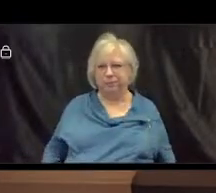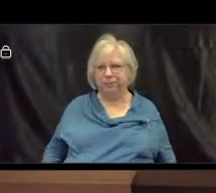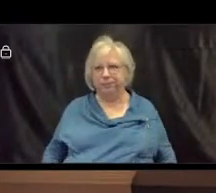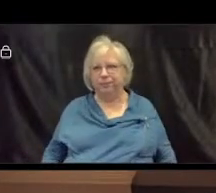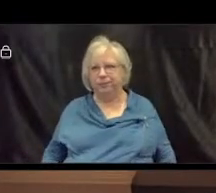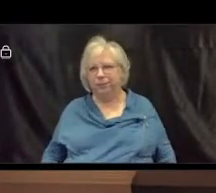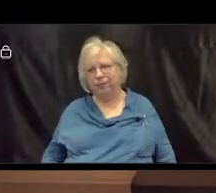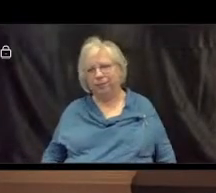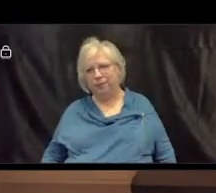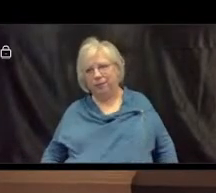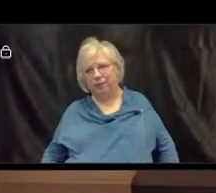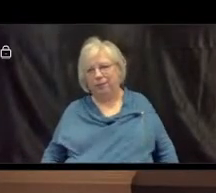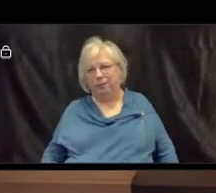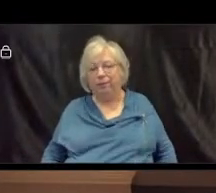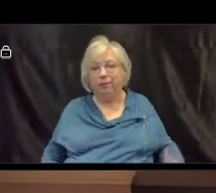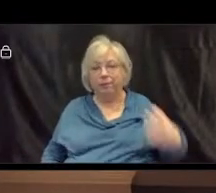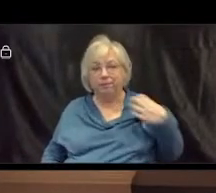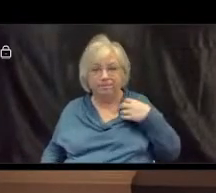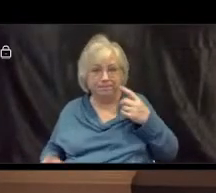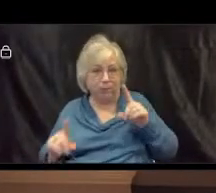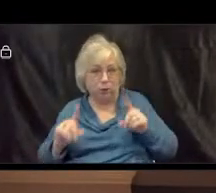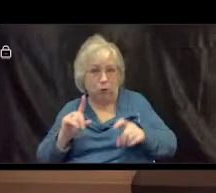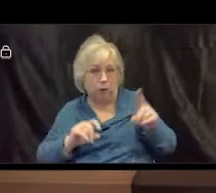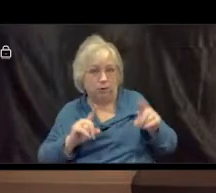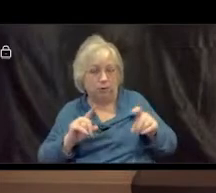Any commissioner have questions on the applicant?